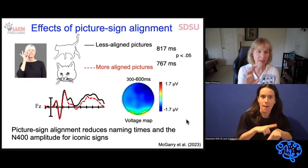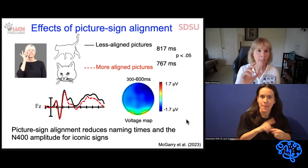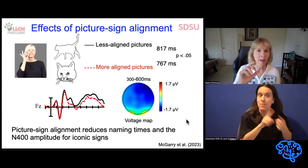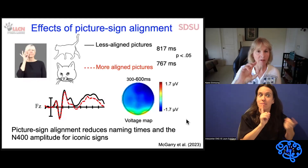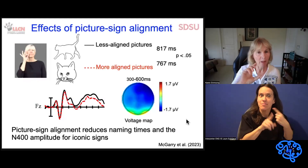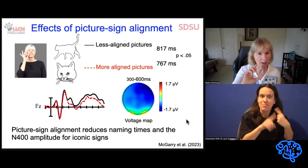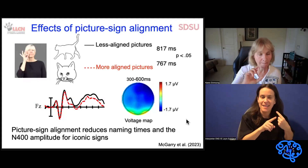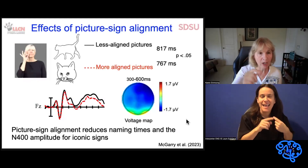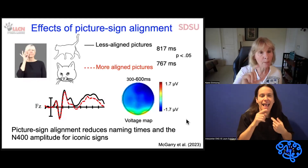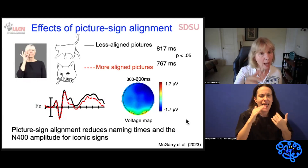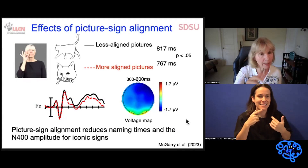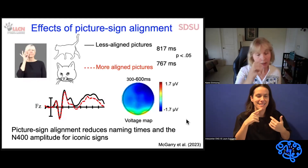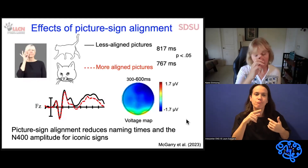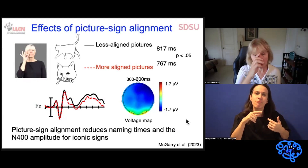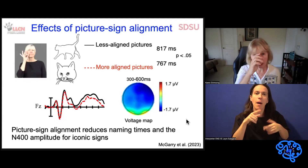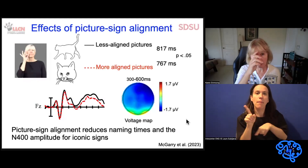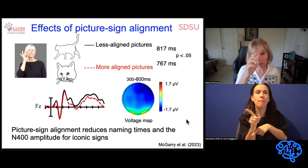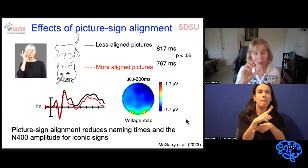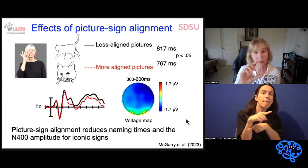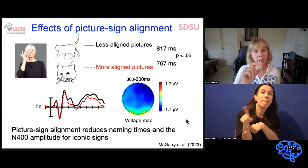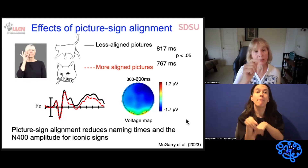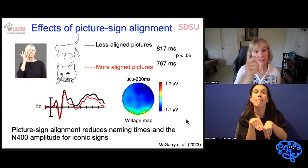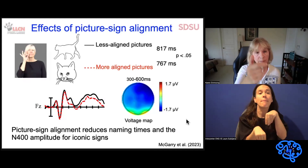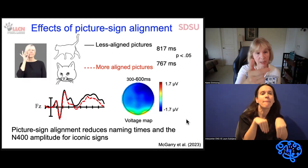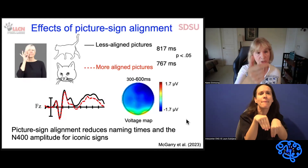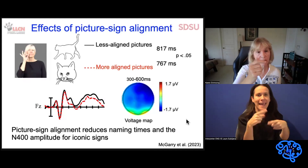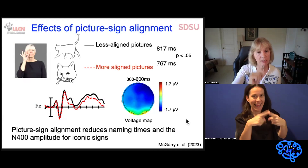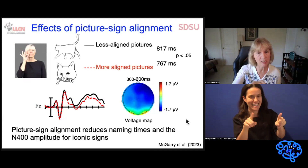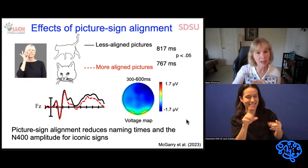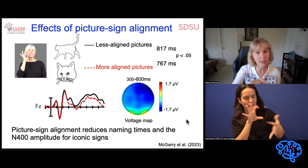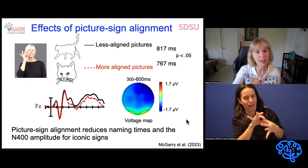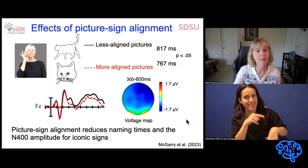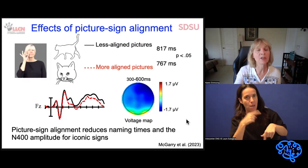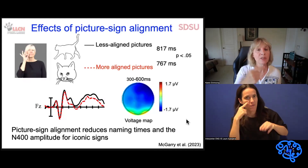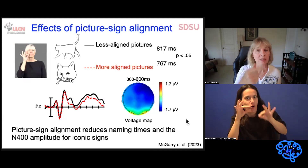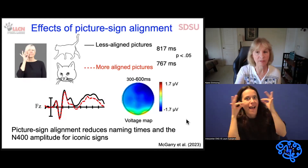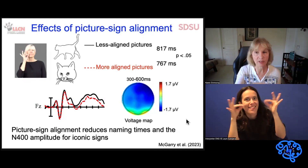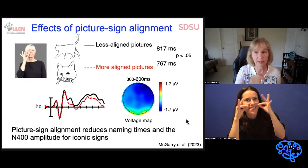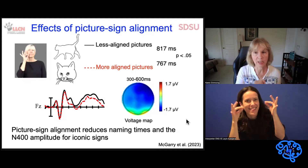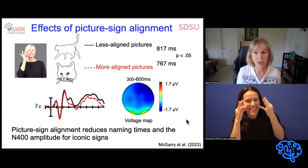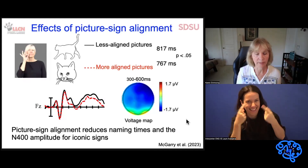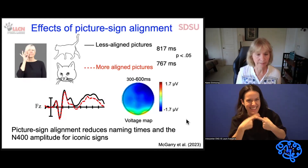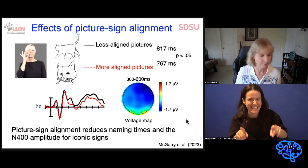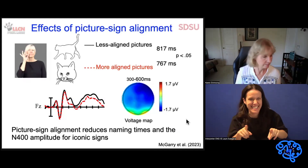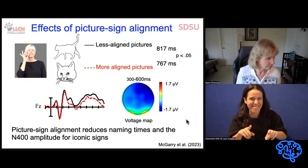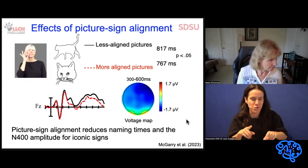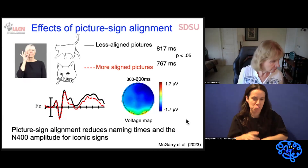have this better mapping between the picture and the sign, then you see this